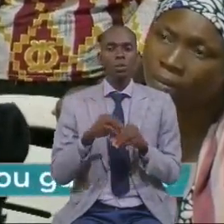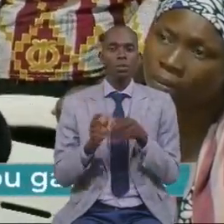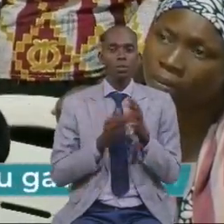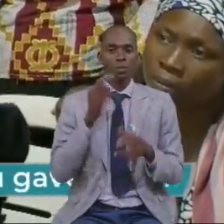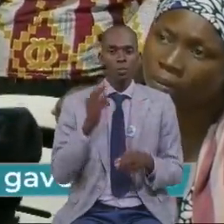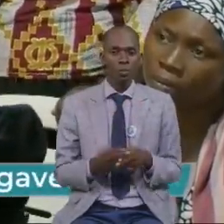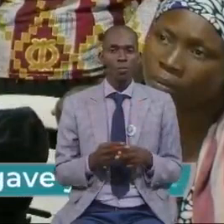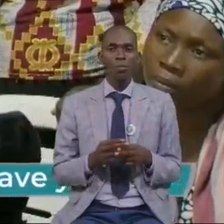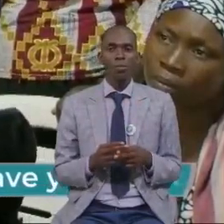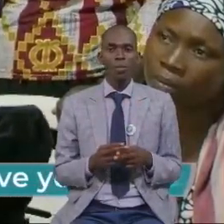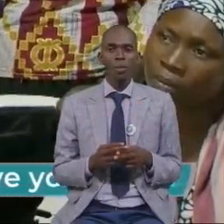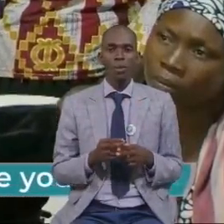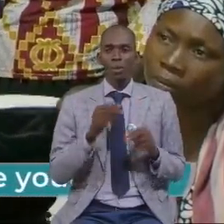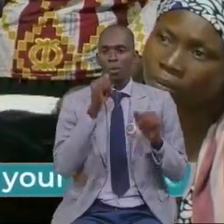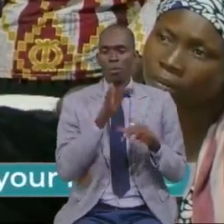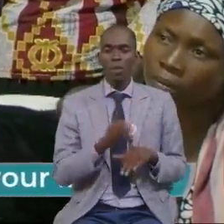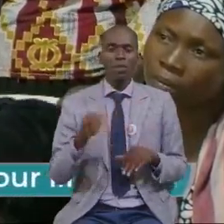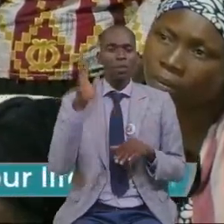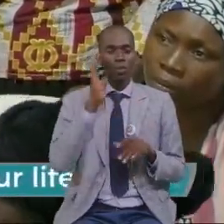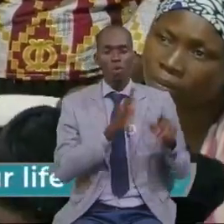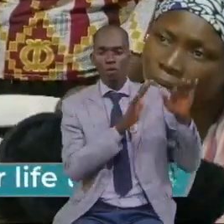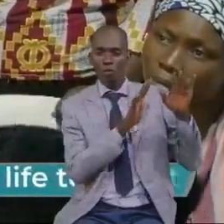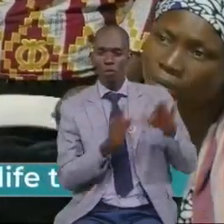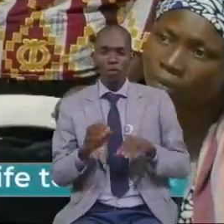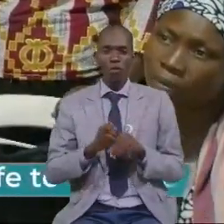Blessings will follow into your life in Jesus' name.